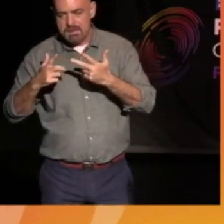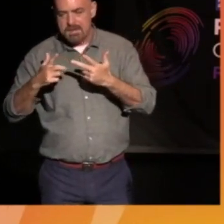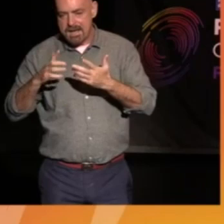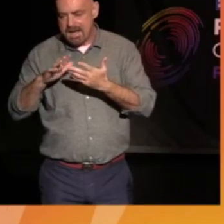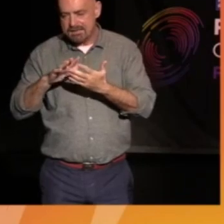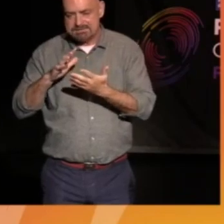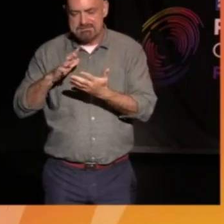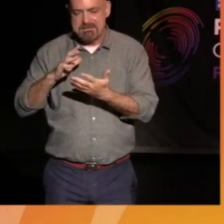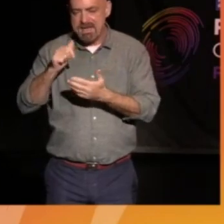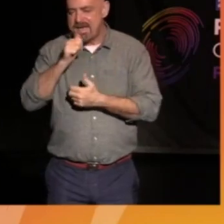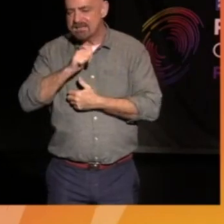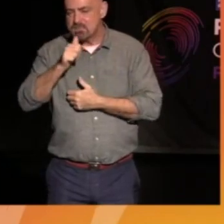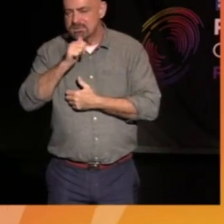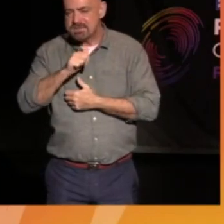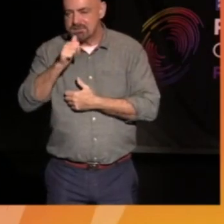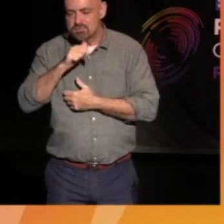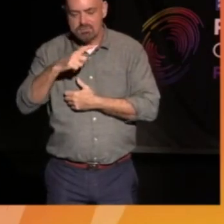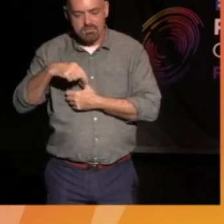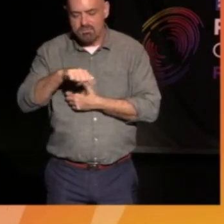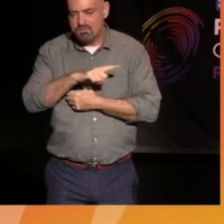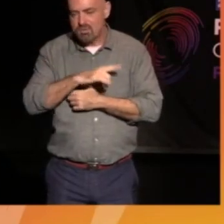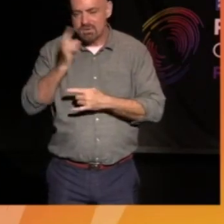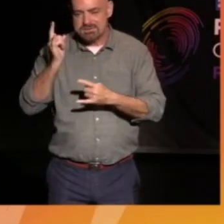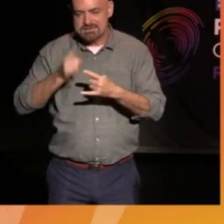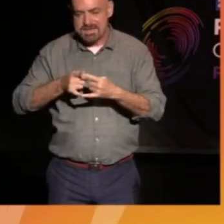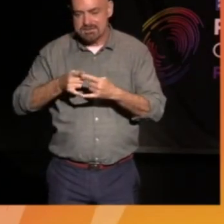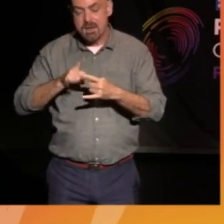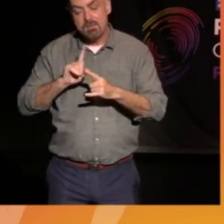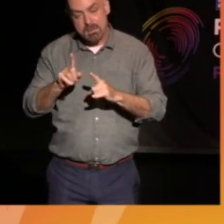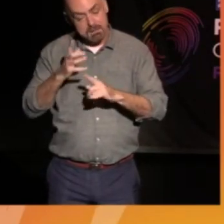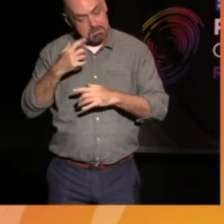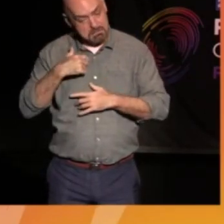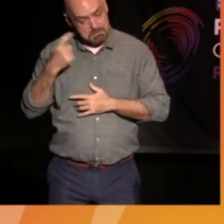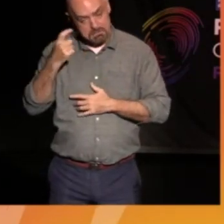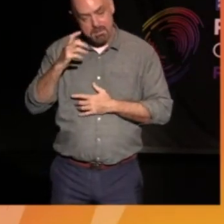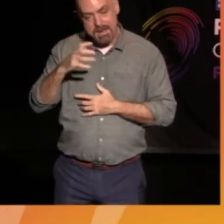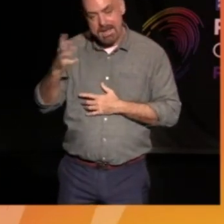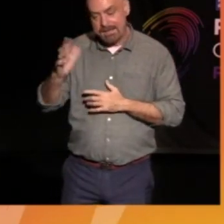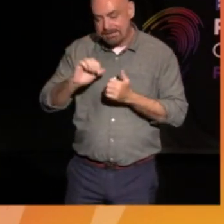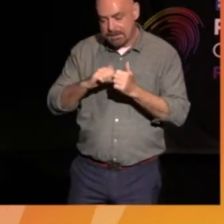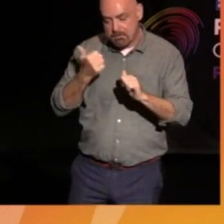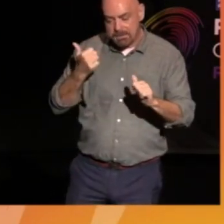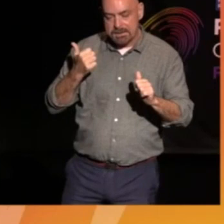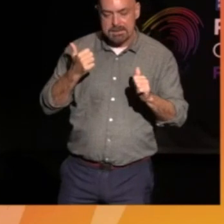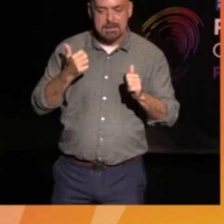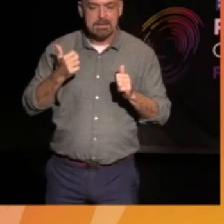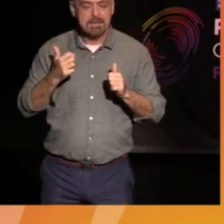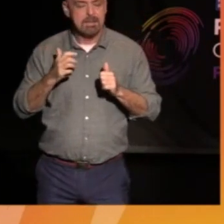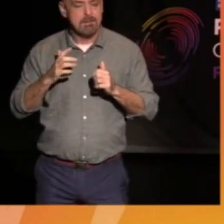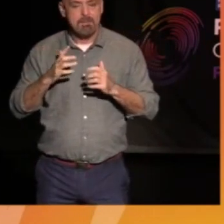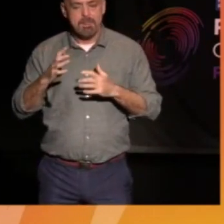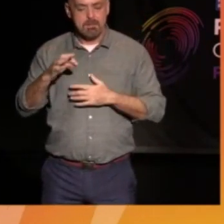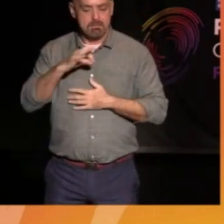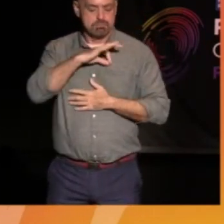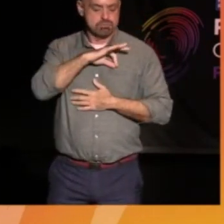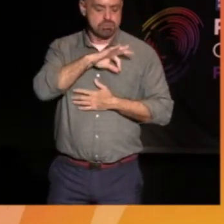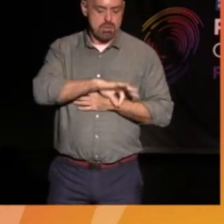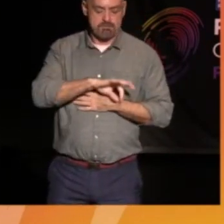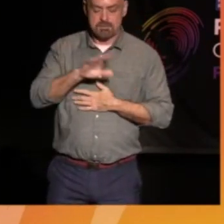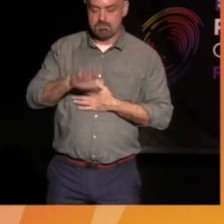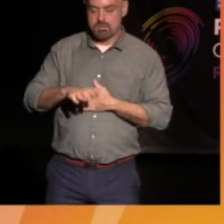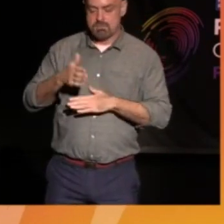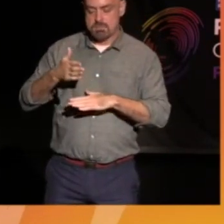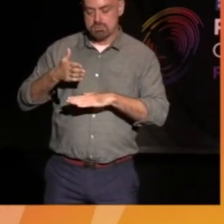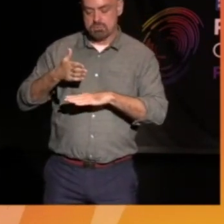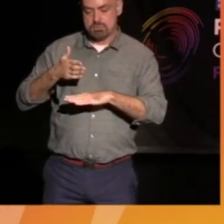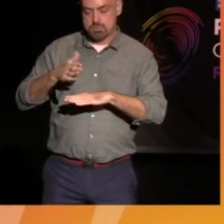exploitation sexually. But are there any industries or particular companies that profit from child labour and child slavery